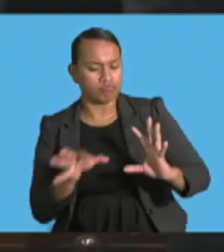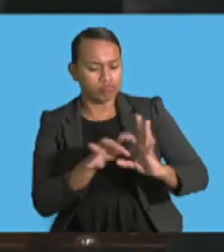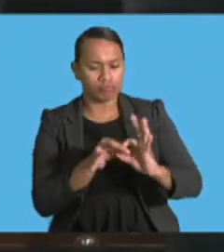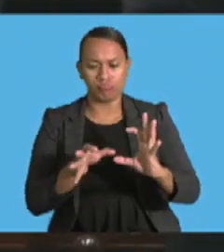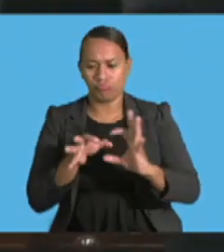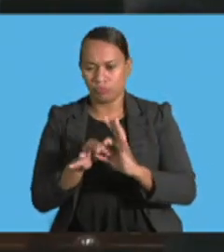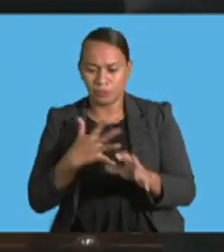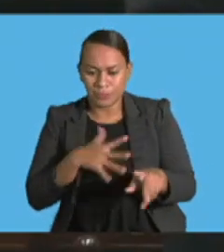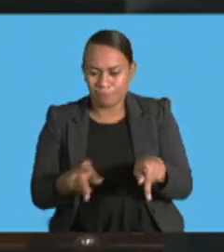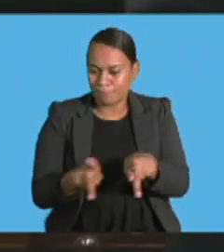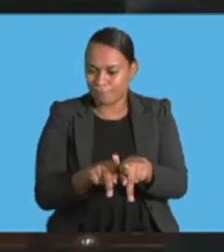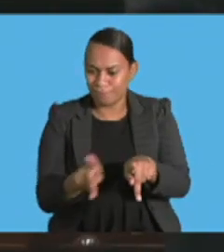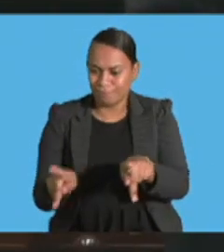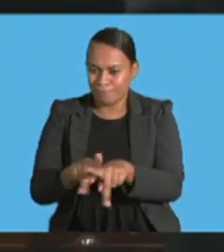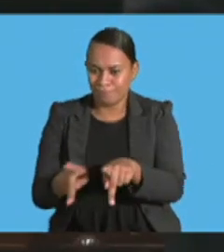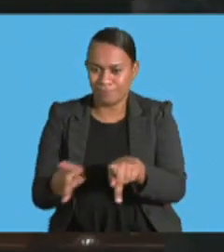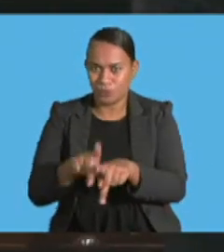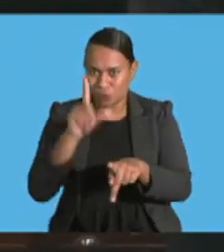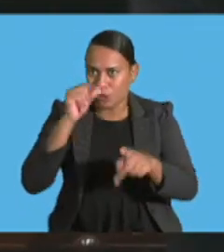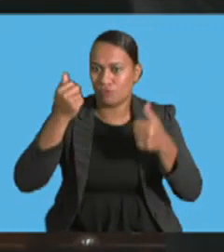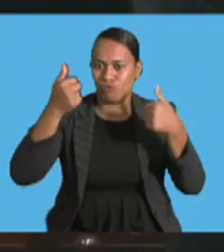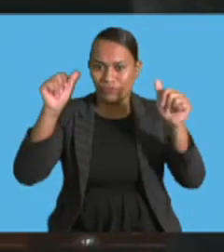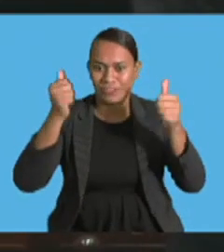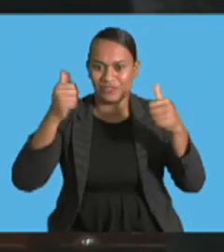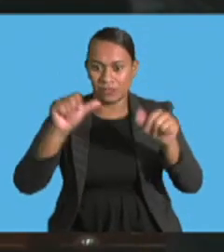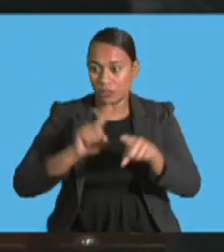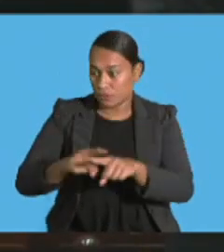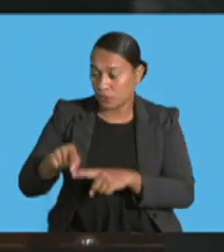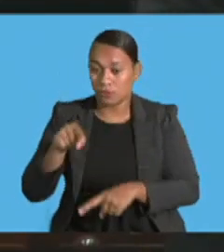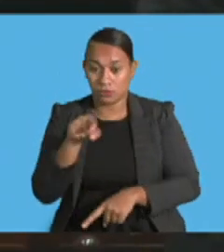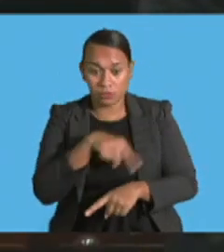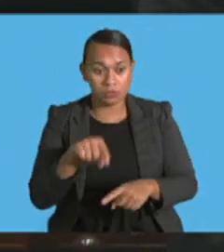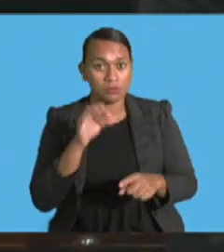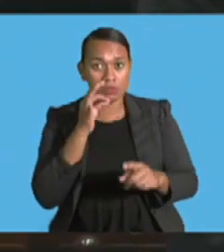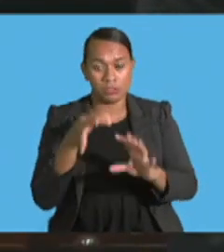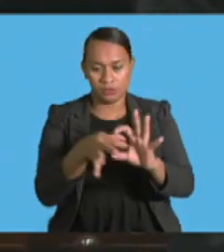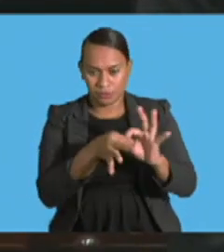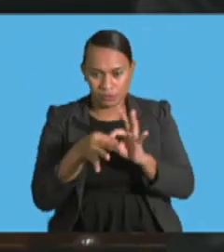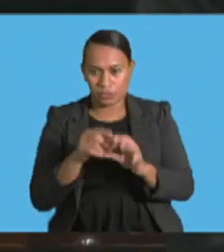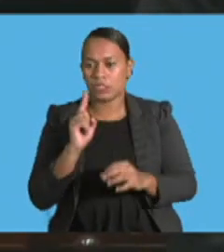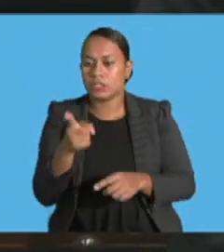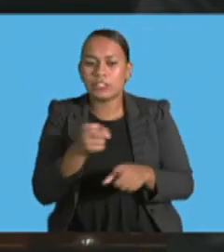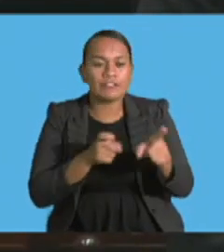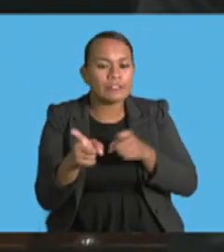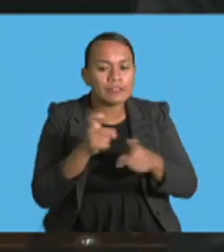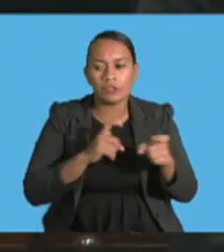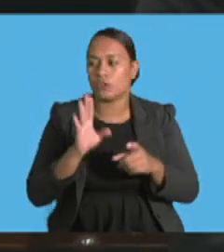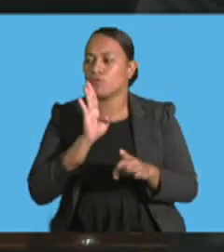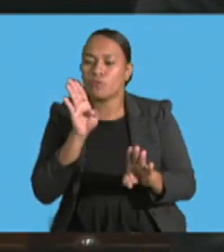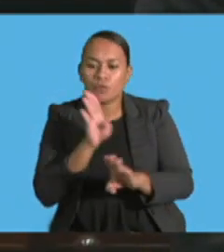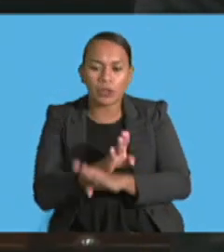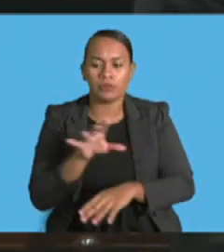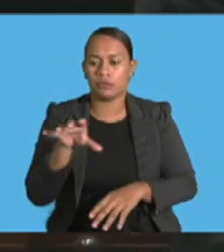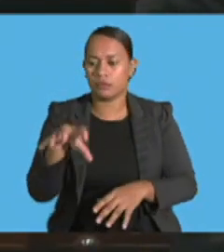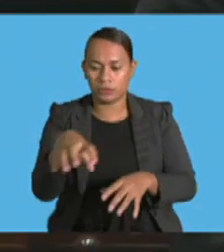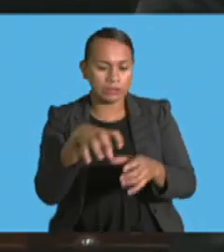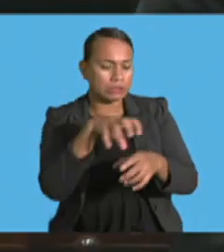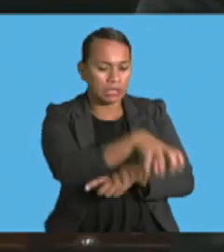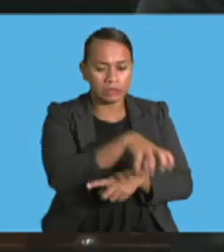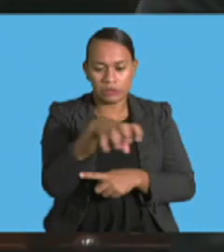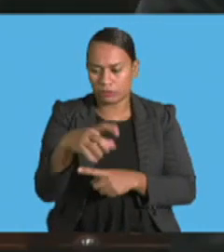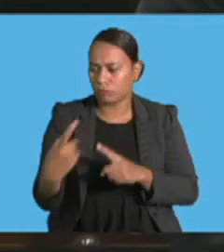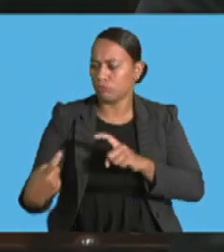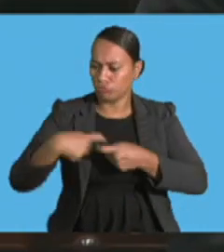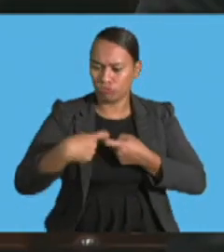outcomes. This roundtable program focuses on engaging with the private sector, helping resolve issues through dialogue and